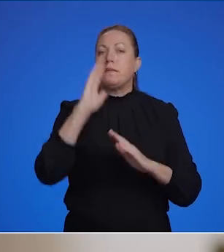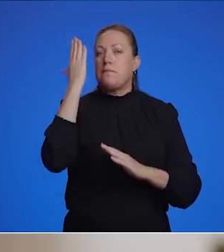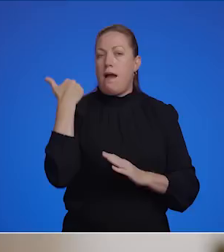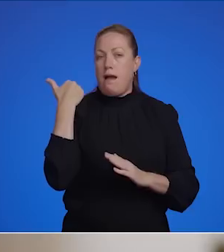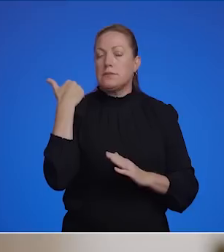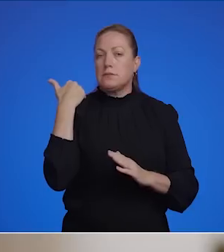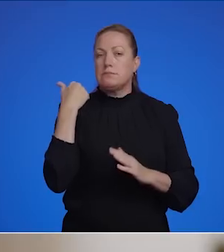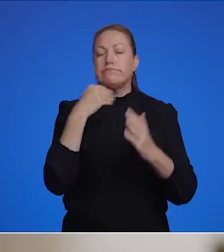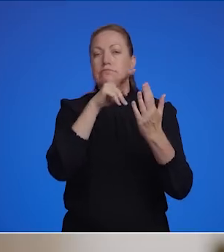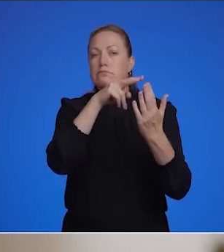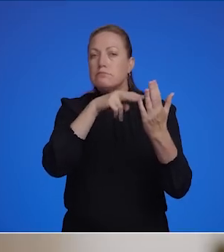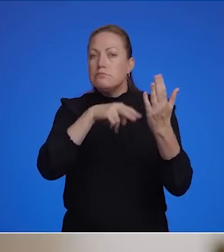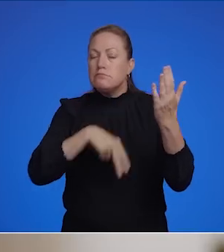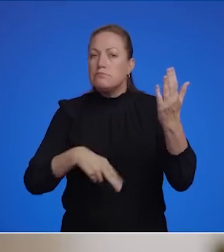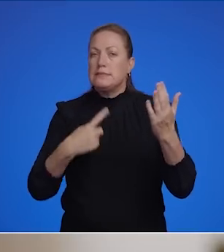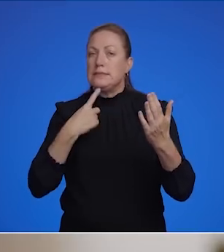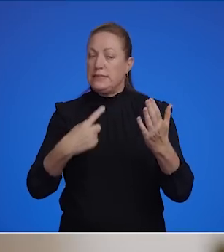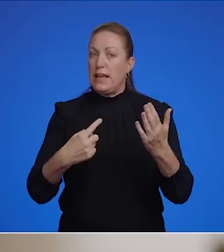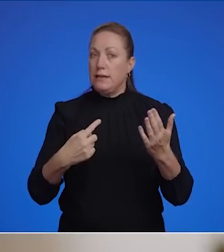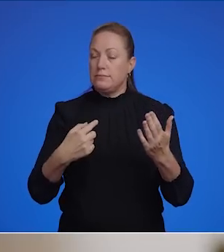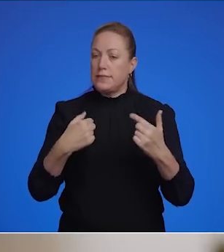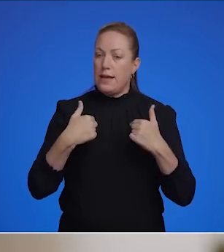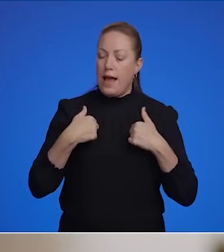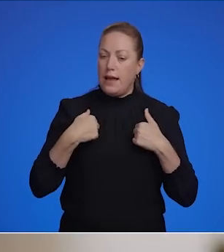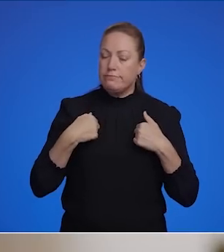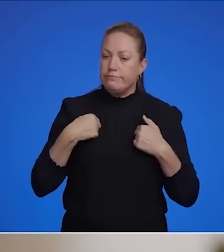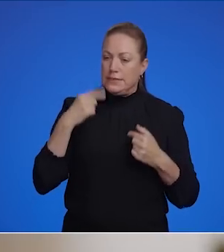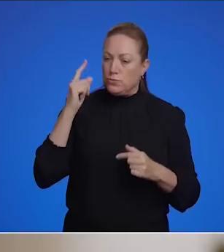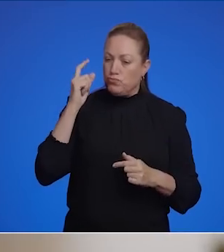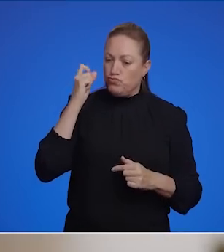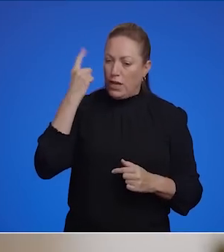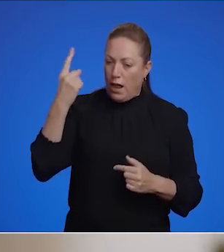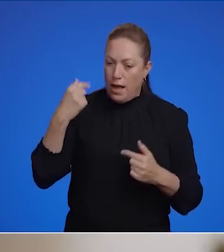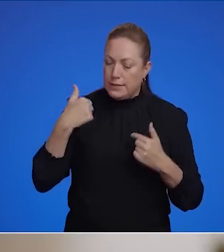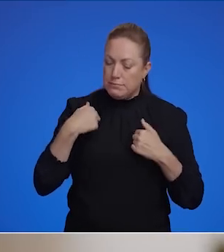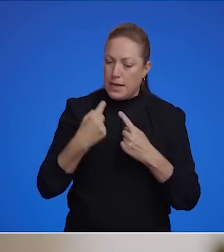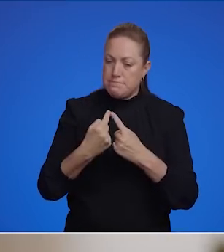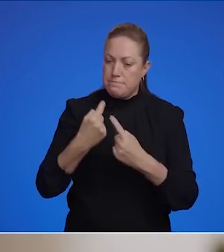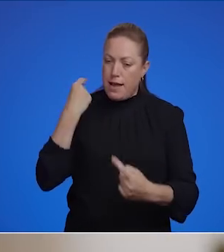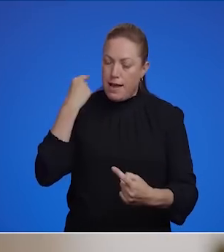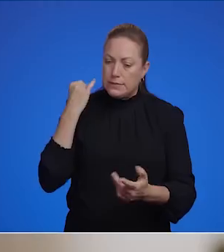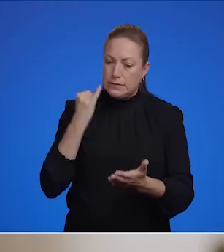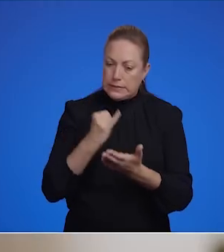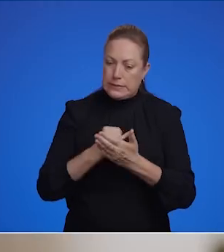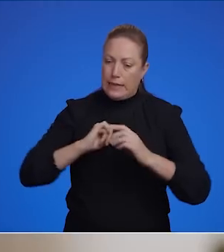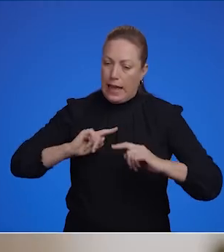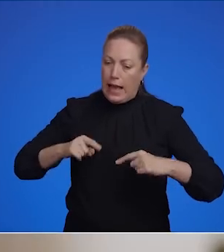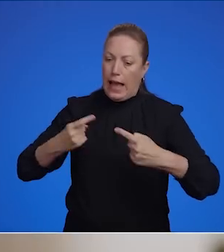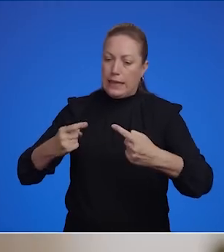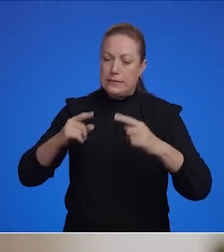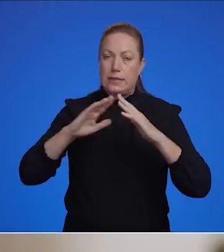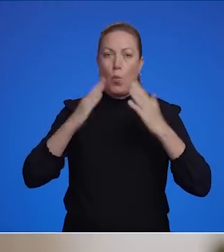And in this letter he wrote, "I have come to the bitter recognition that I have sinned gravely against